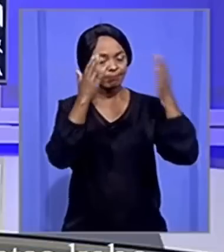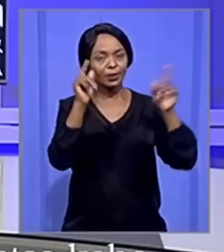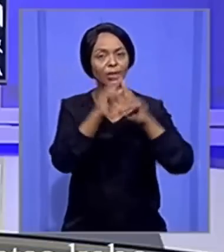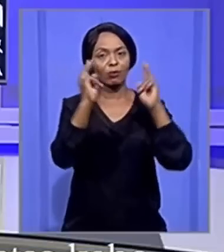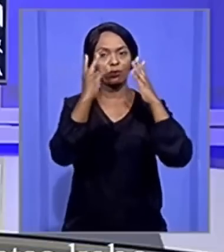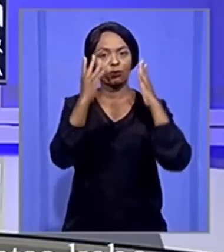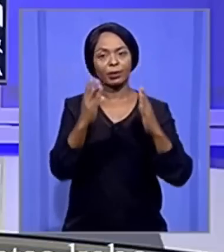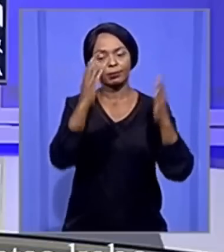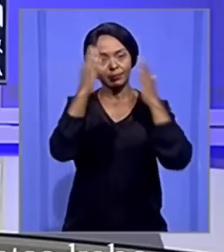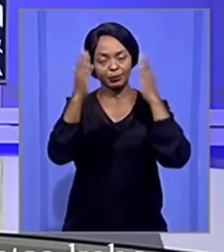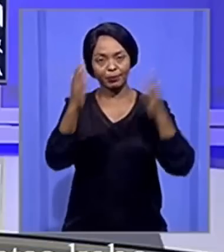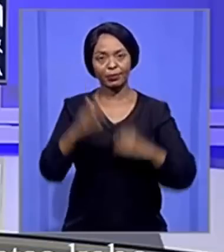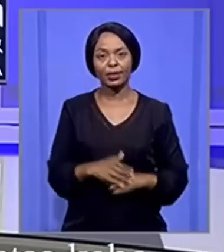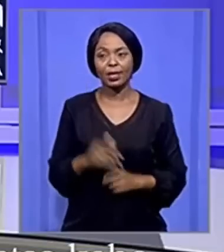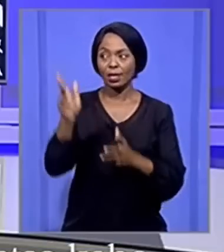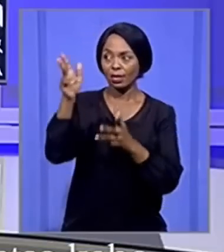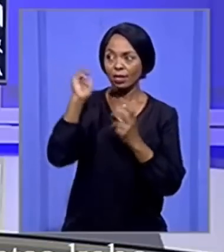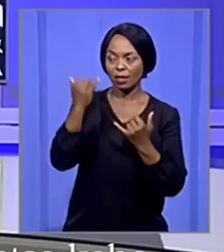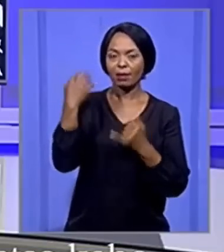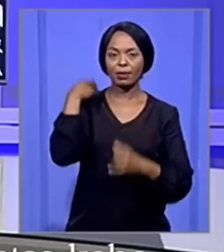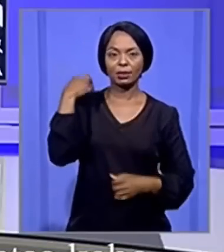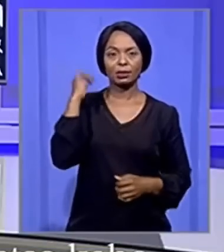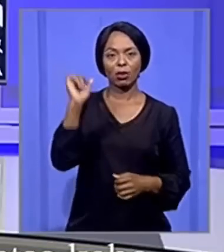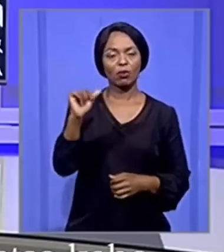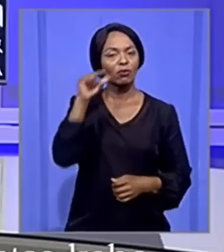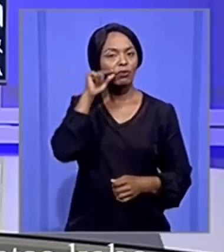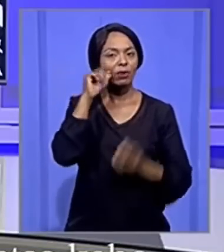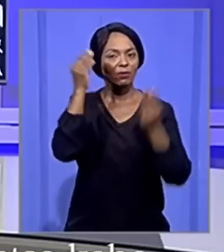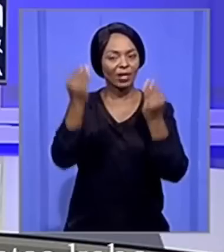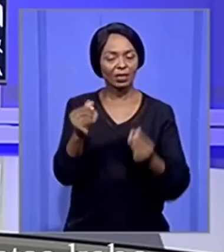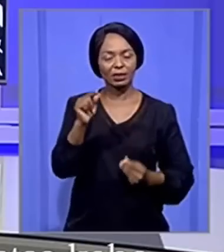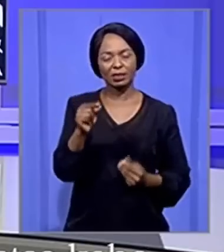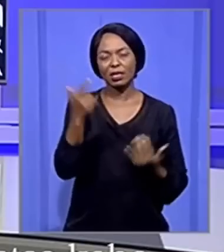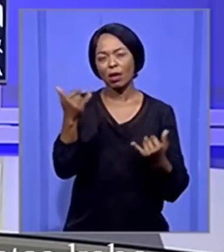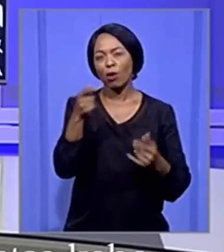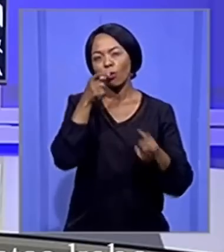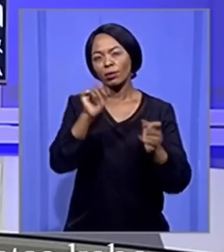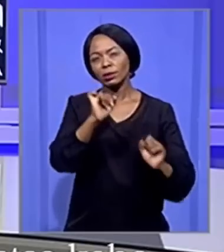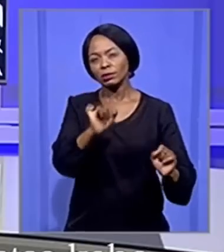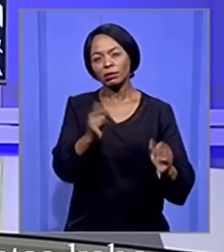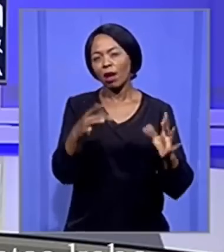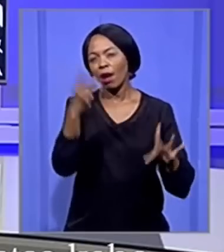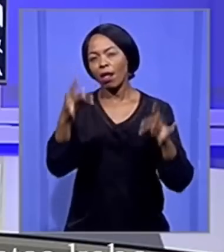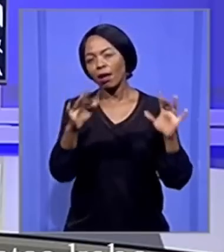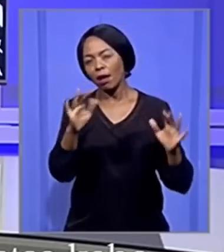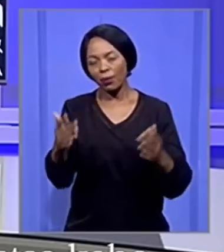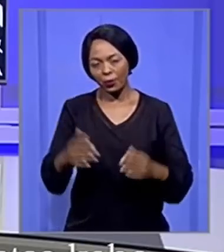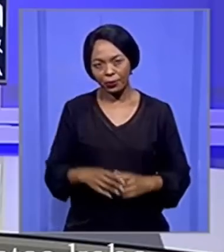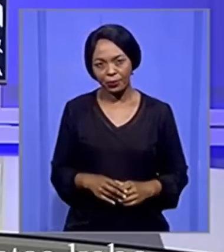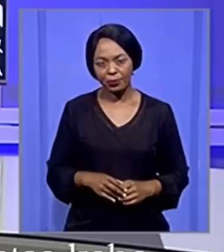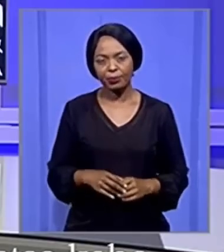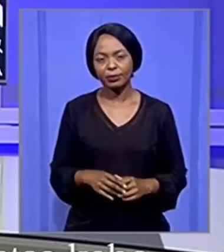O utlwile tona ya matlotlo Ino Godongwana, tsibogo ya gago ke eng malebana le tekanyetsokabo ya gompieno?